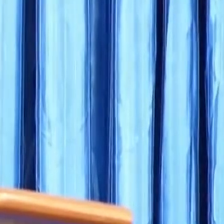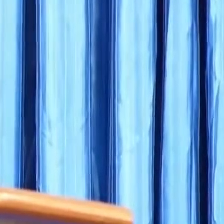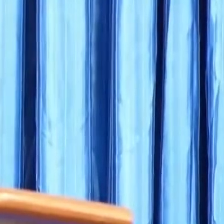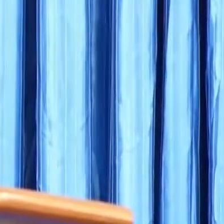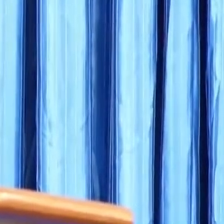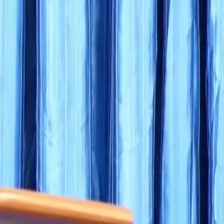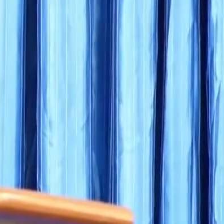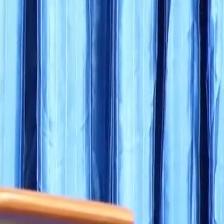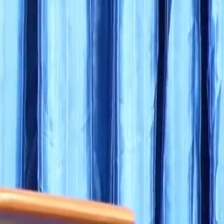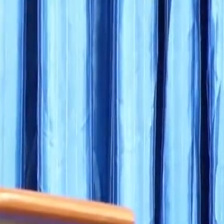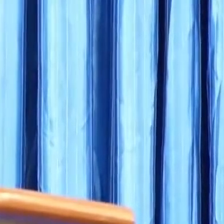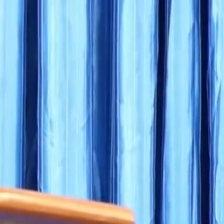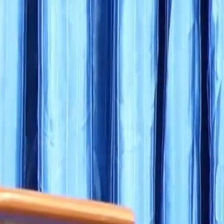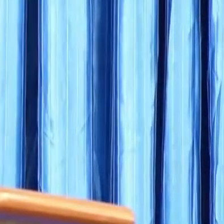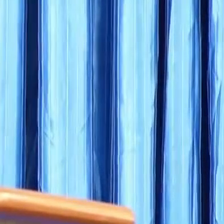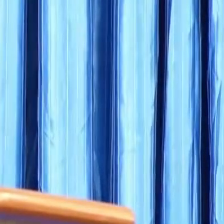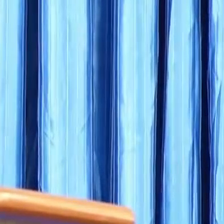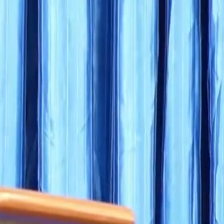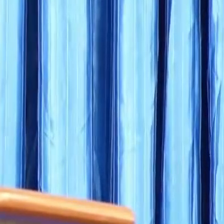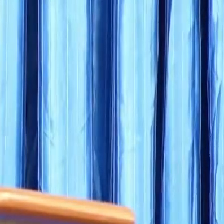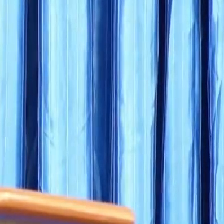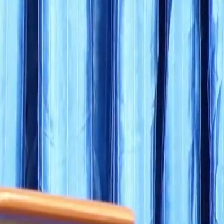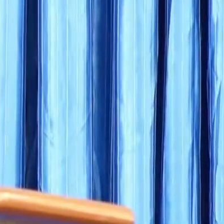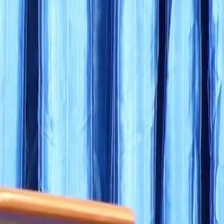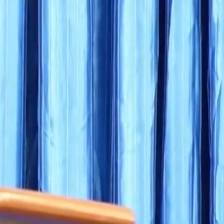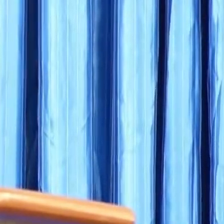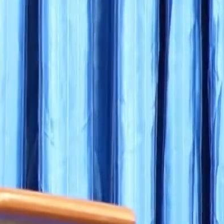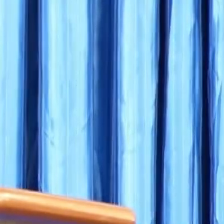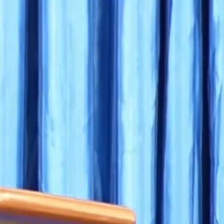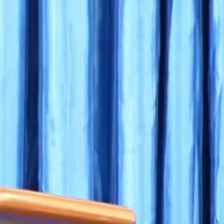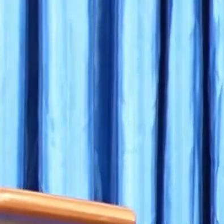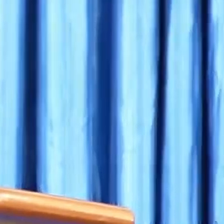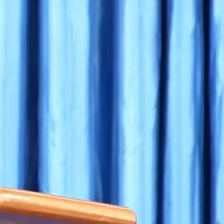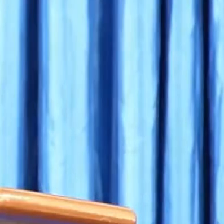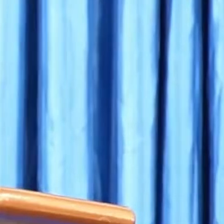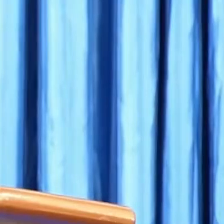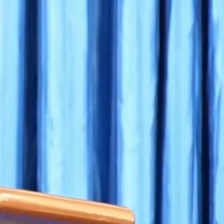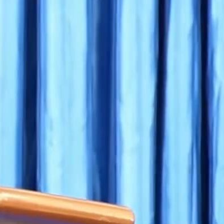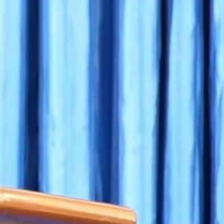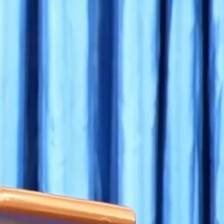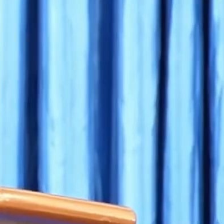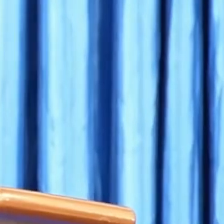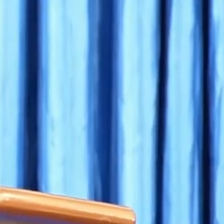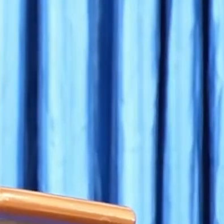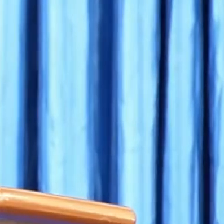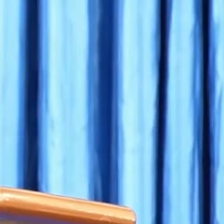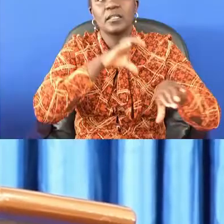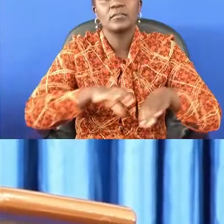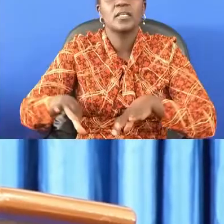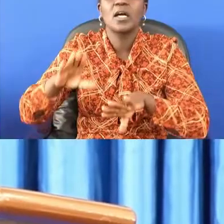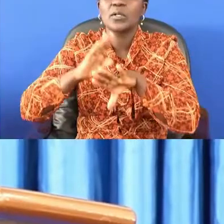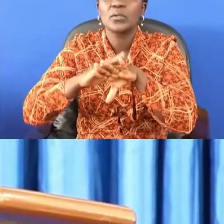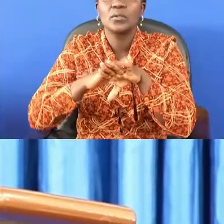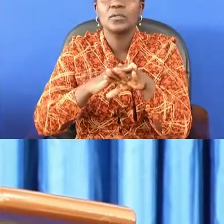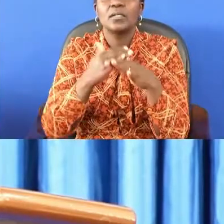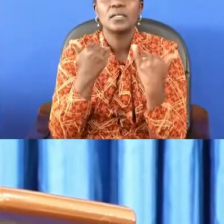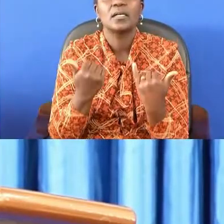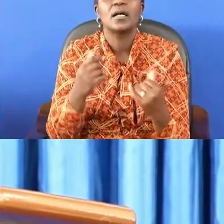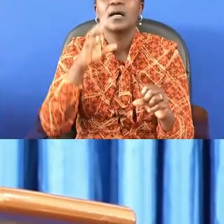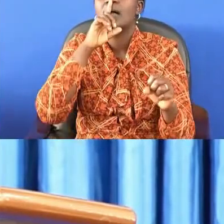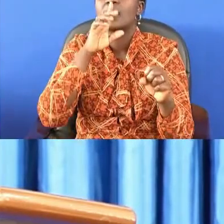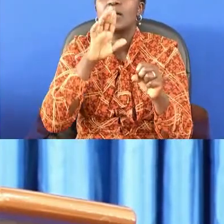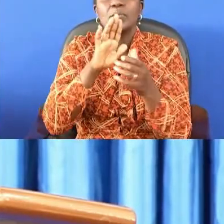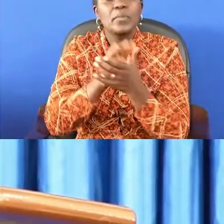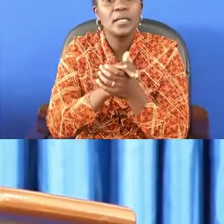Tunashukuru Mungu kwa sababu ya neno ambao tumeweza kupokea. Mungu ametutenda mema. Na ninatumai